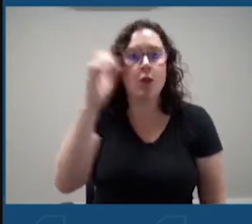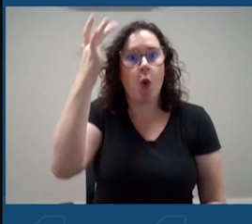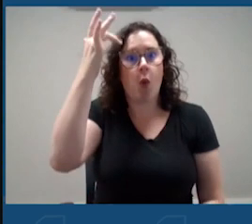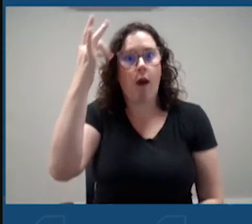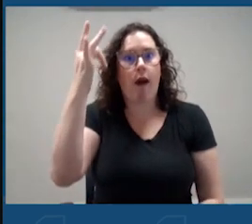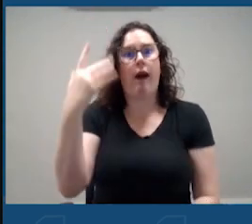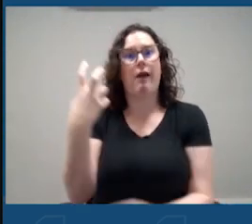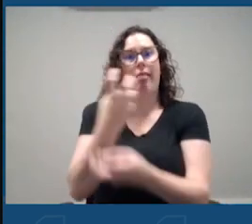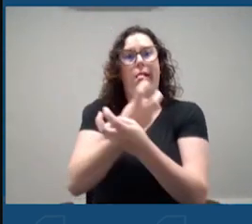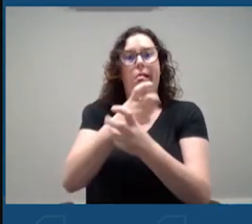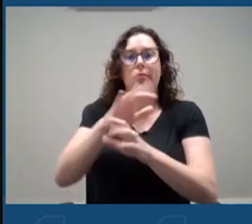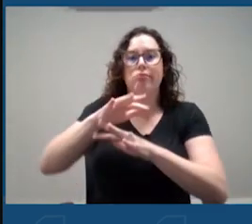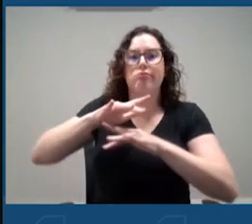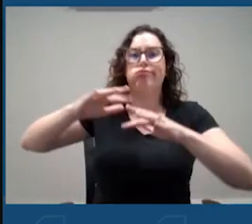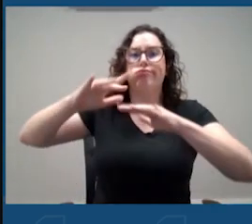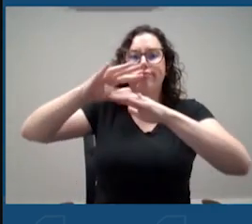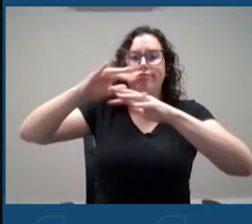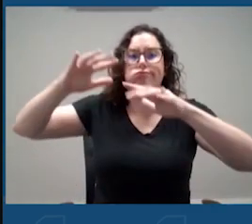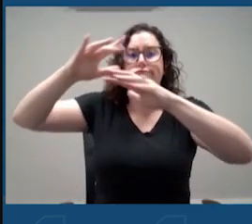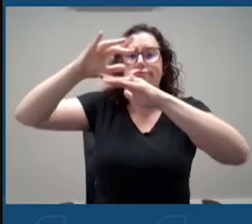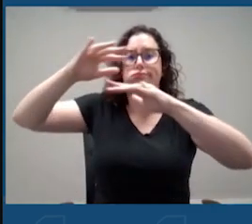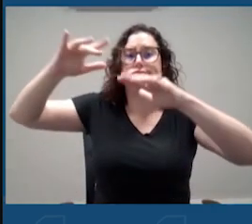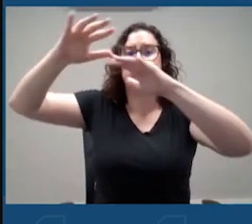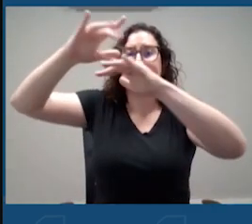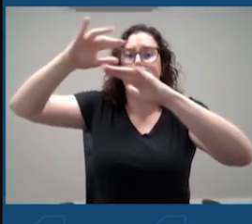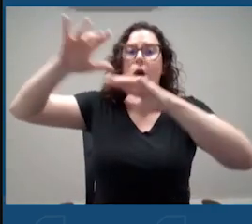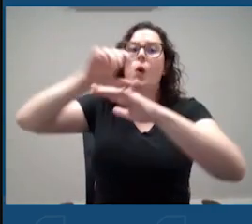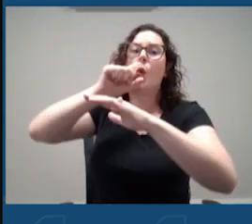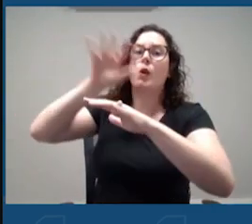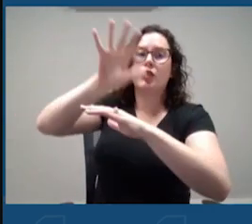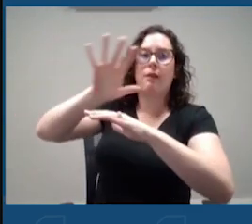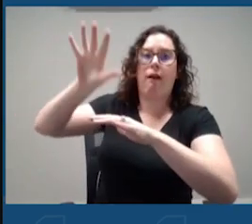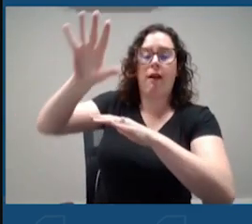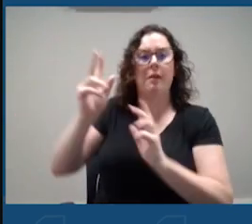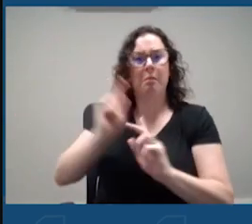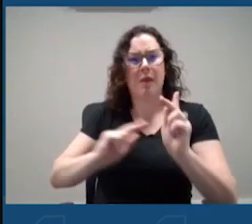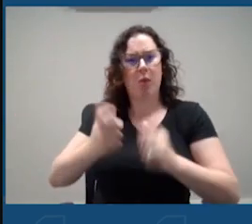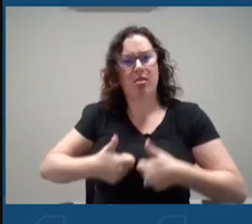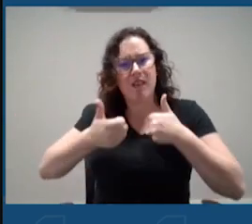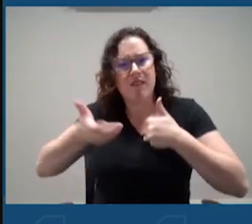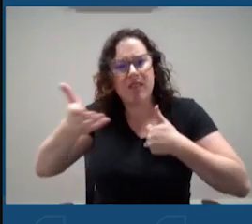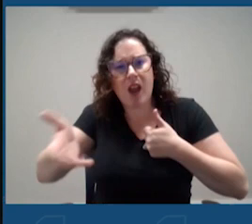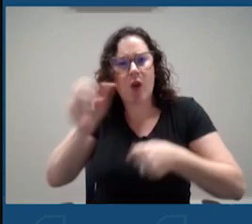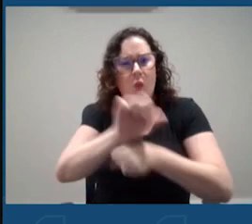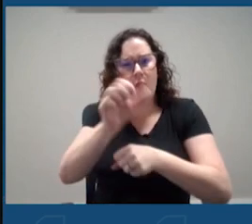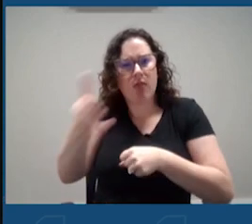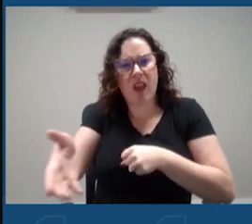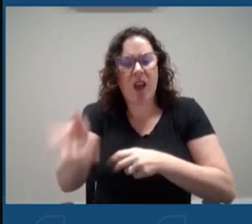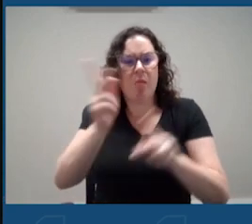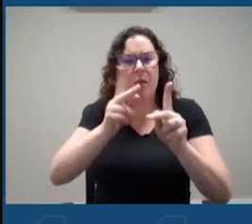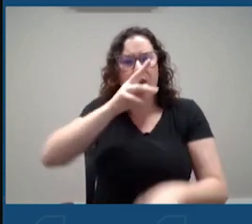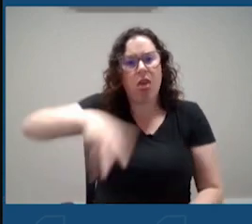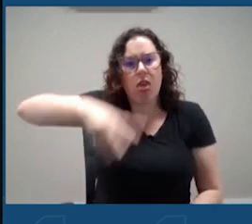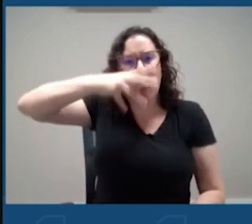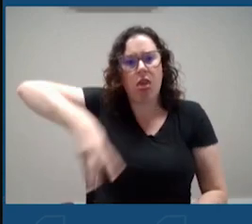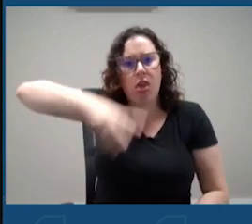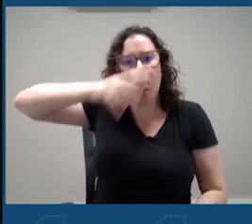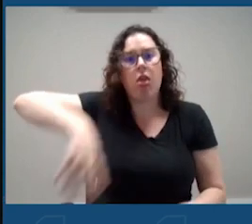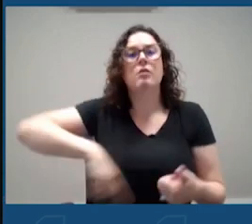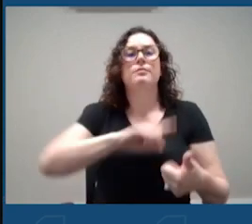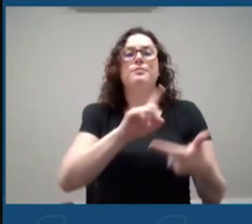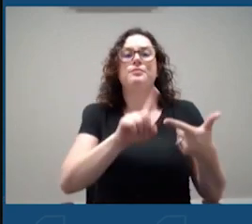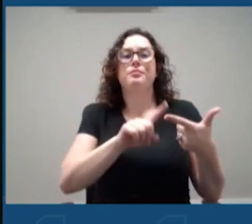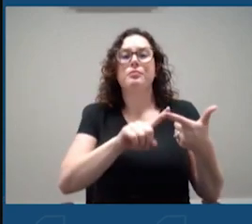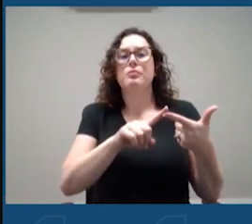people lived there and worked there, and no one paid attention to it. And then there was Lake Erie and other Great Lakes,